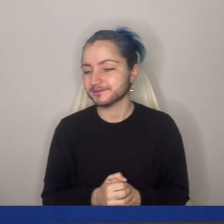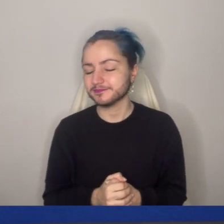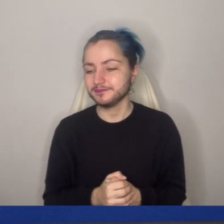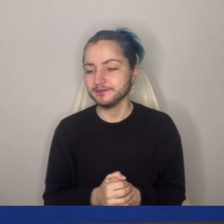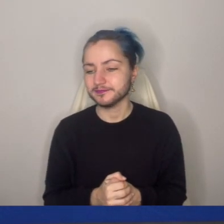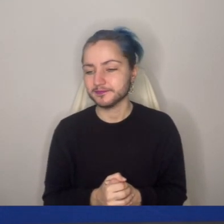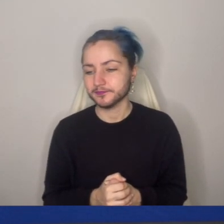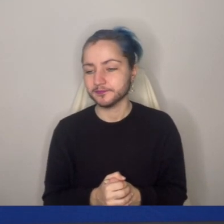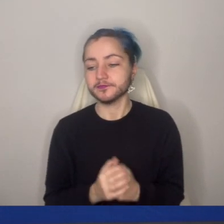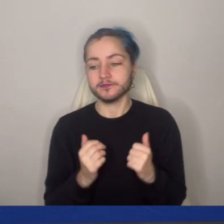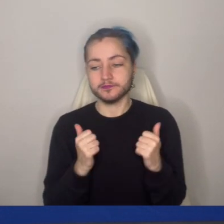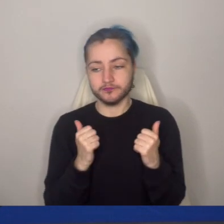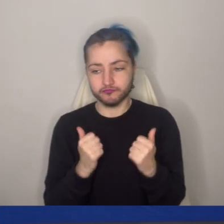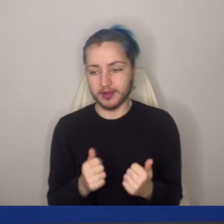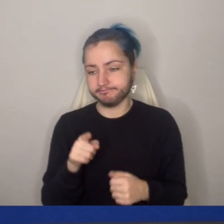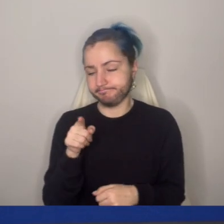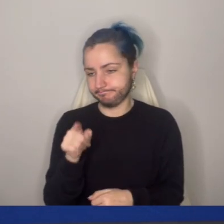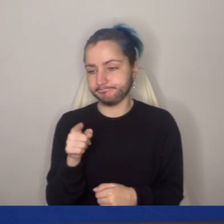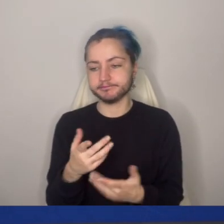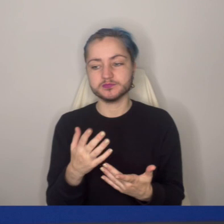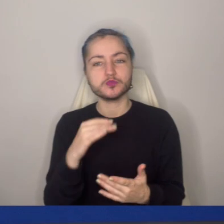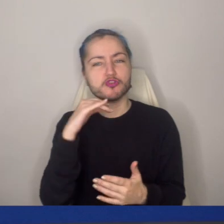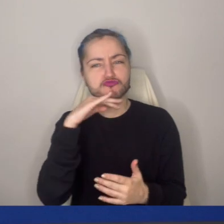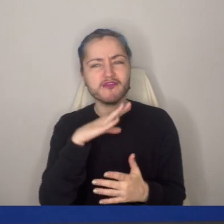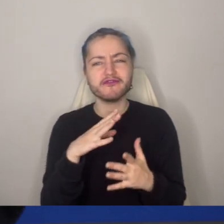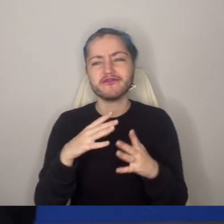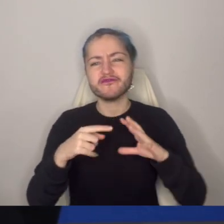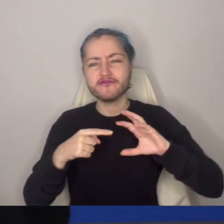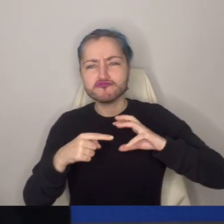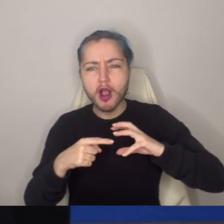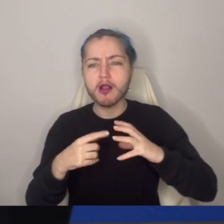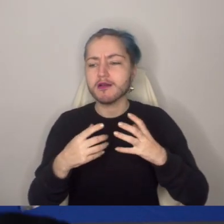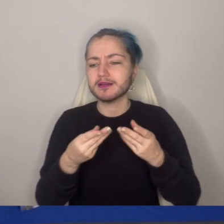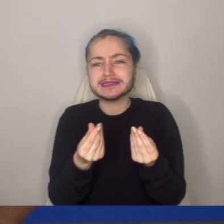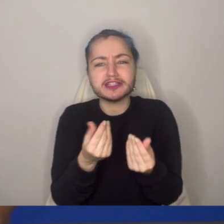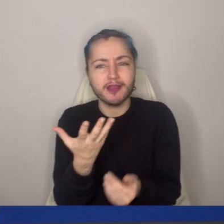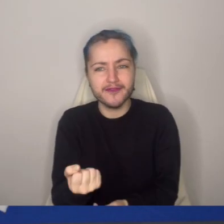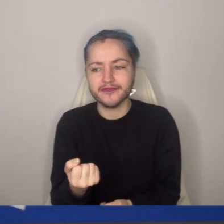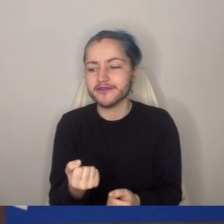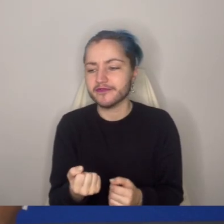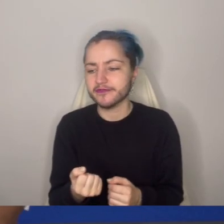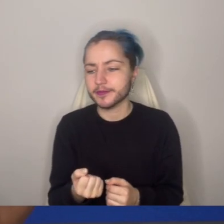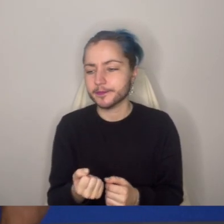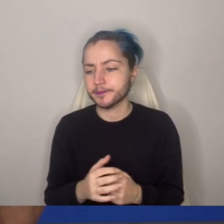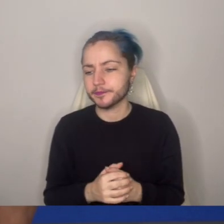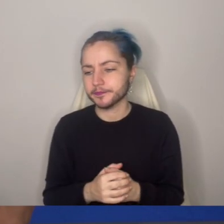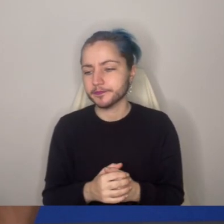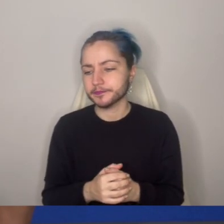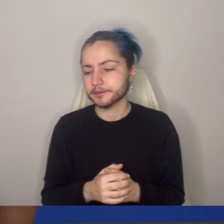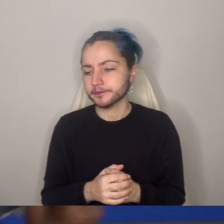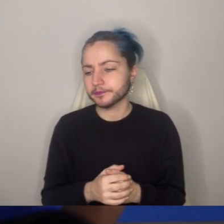of rough, rocky texture. And I think what is good